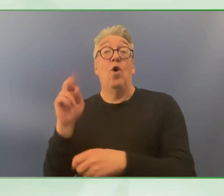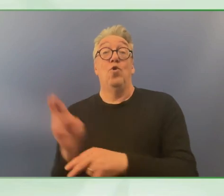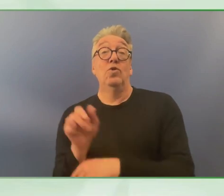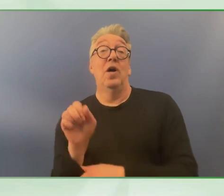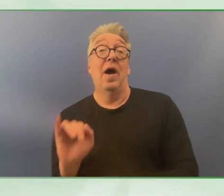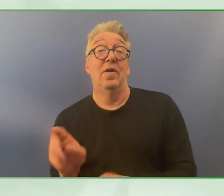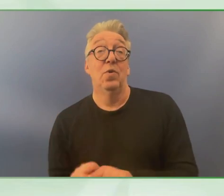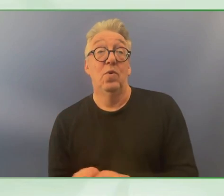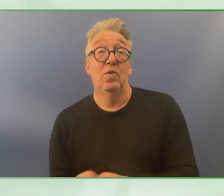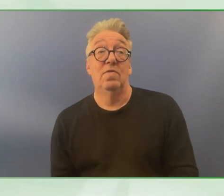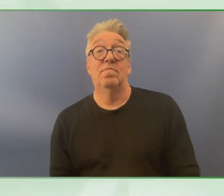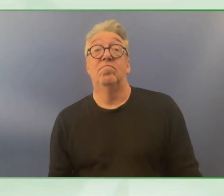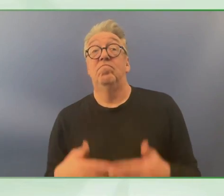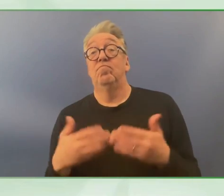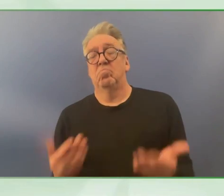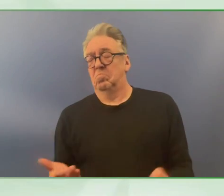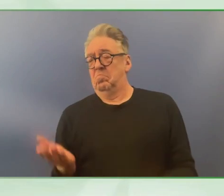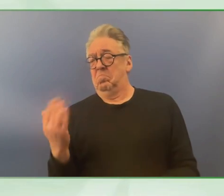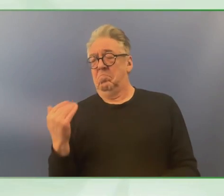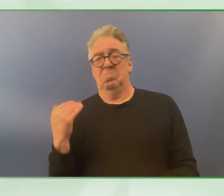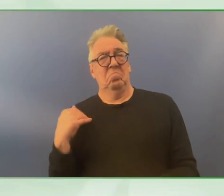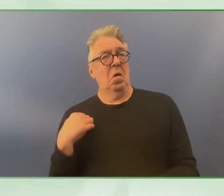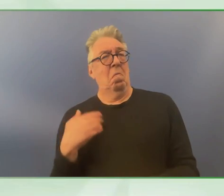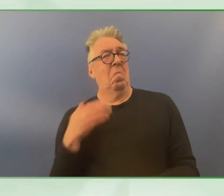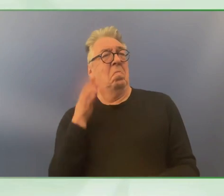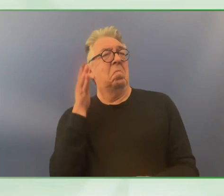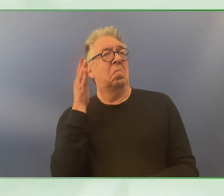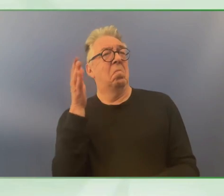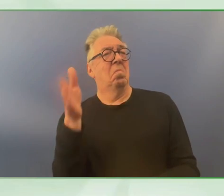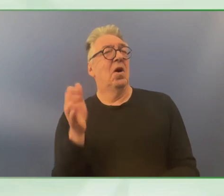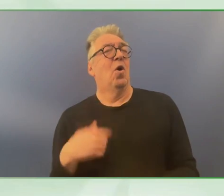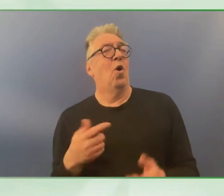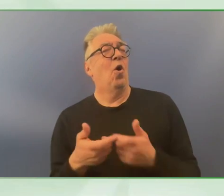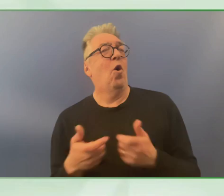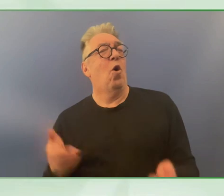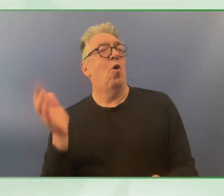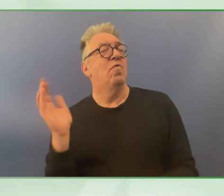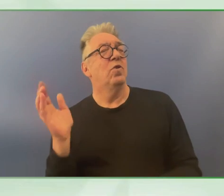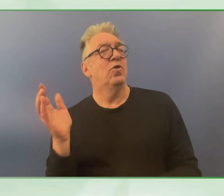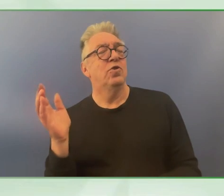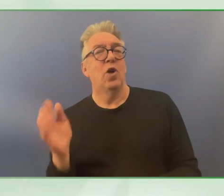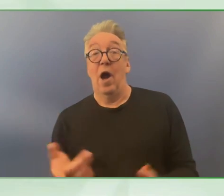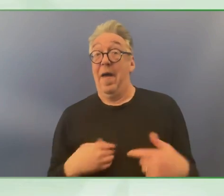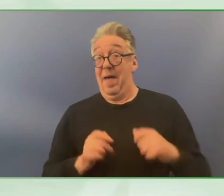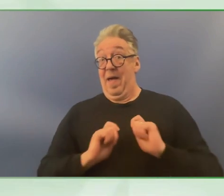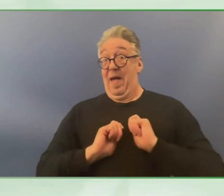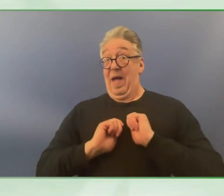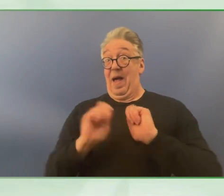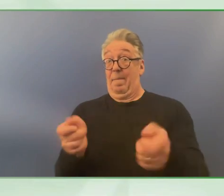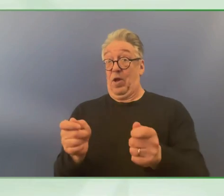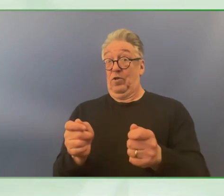a conference where one concern that got brought up around the HR processes were when applicants are using AI